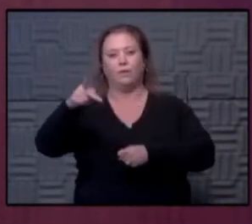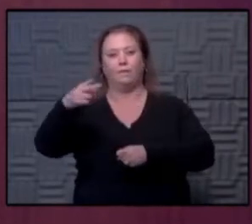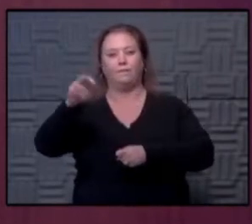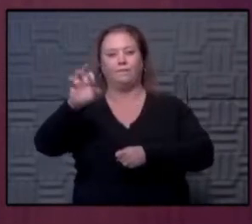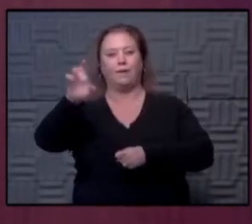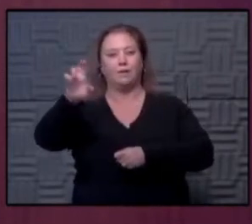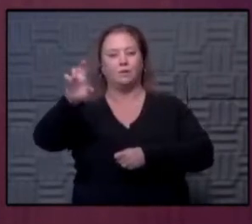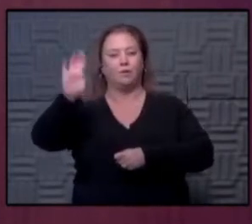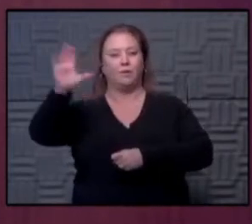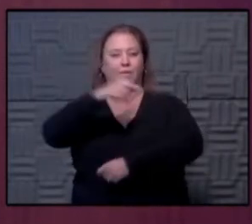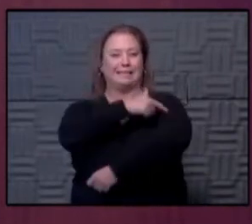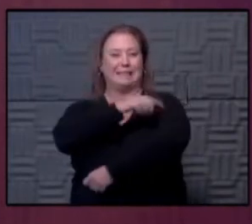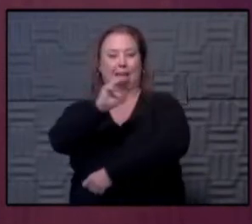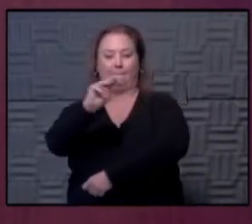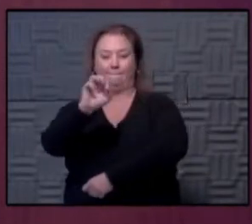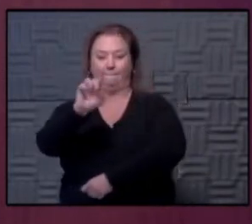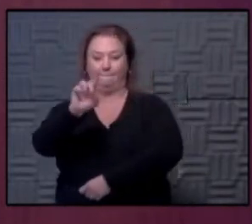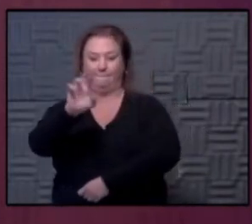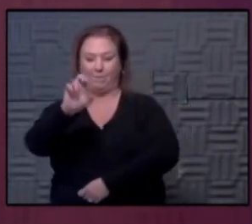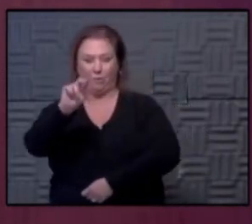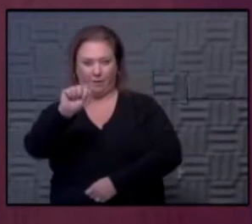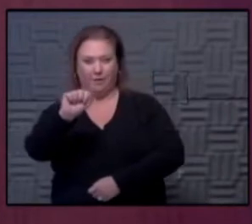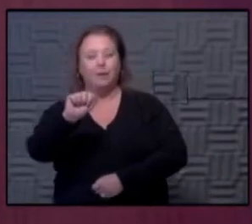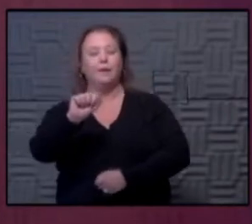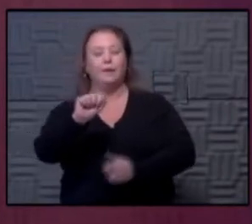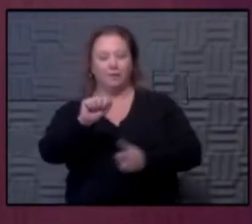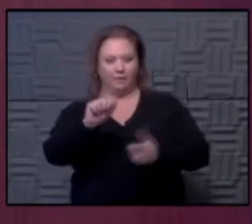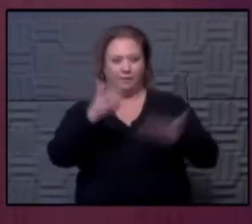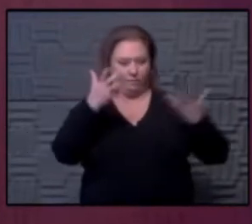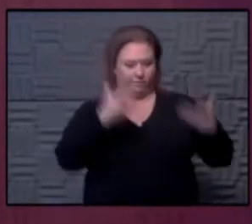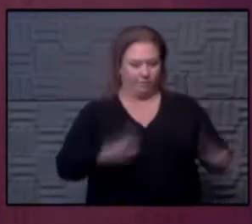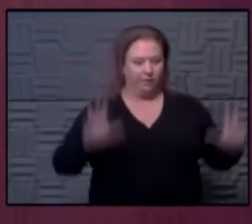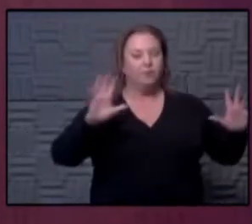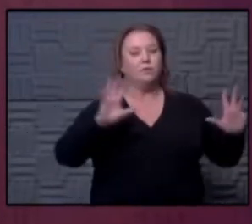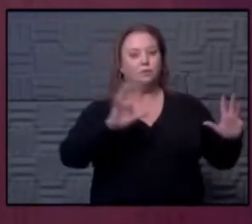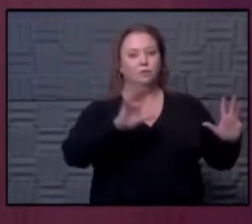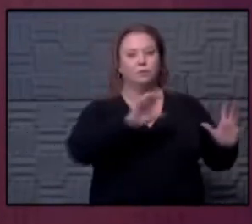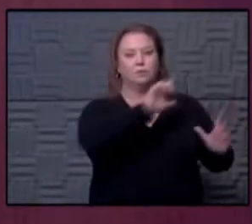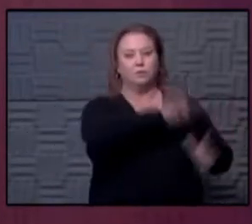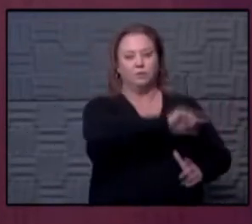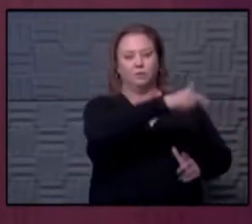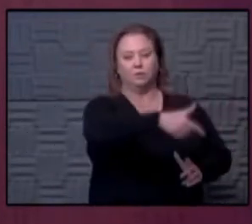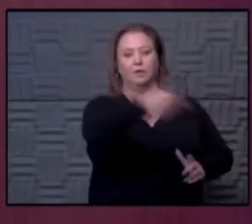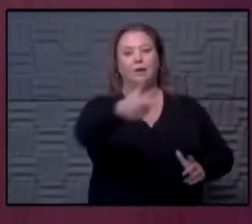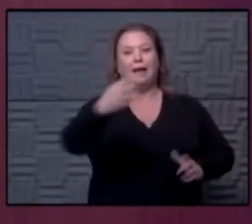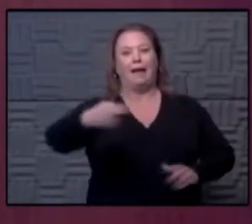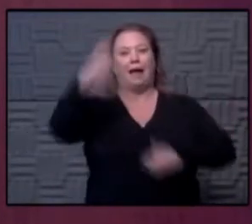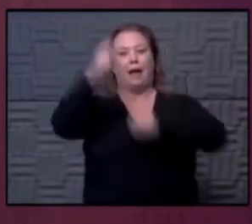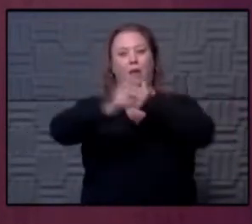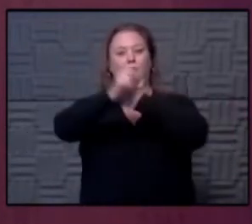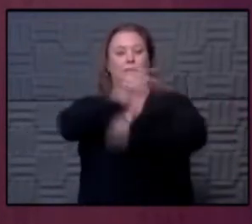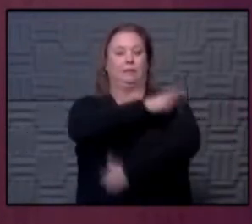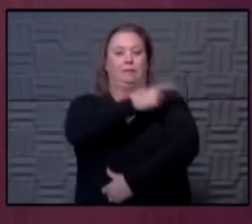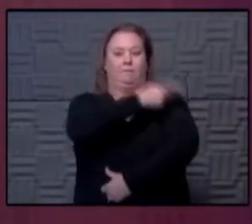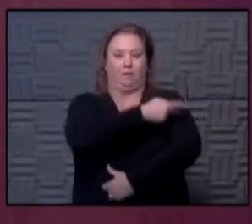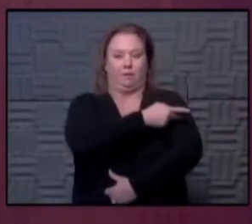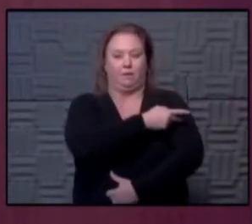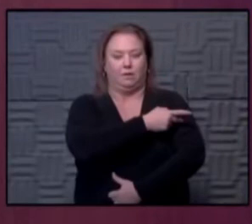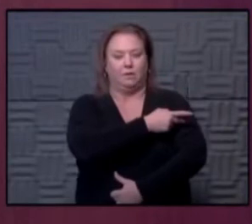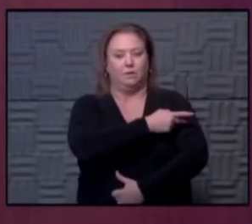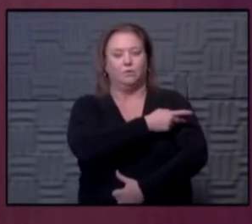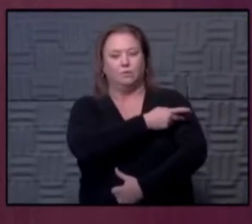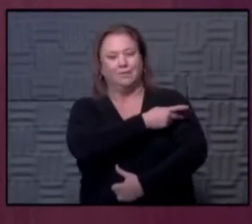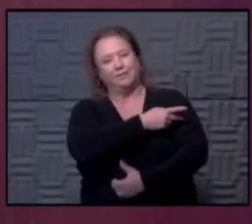Moderna. Then after that, essential workers, people with high-risk patients,